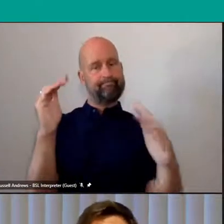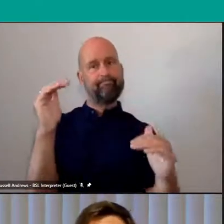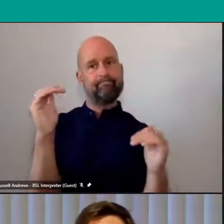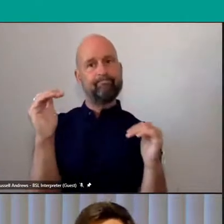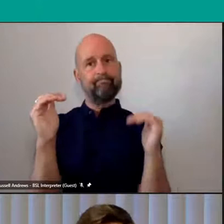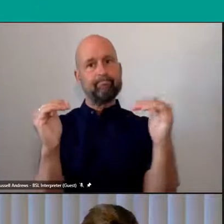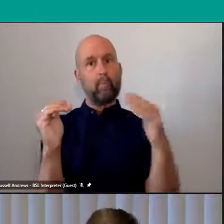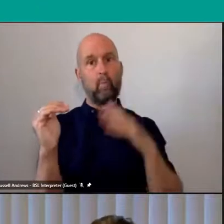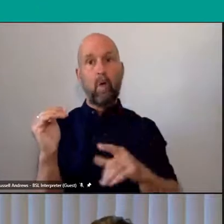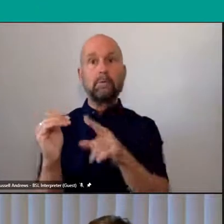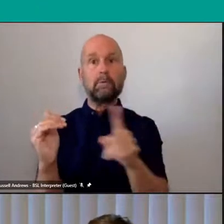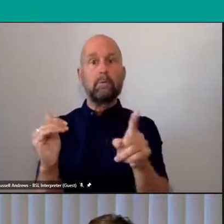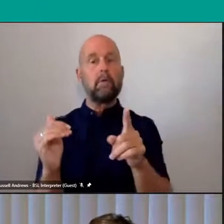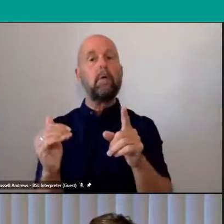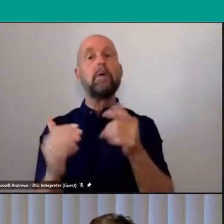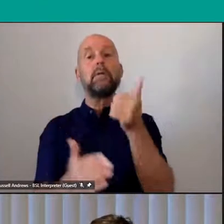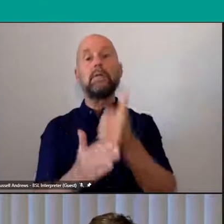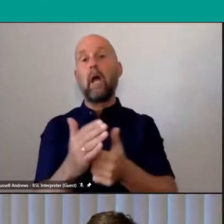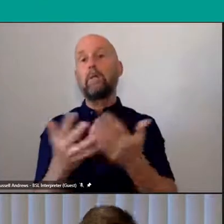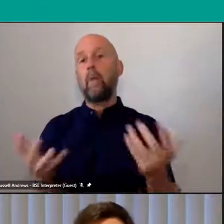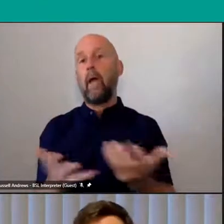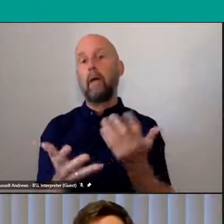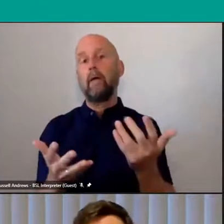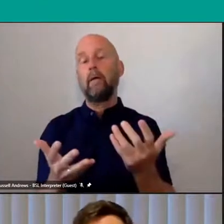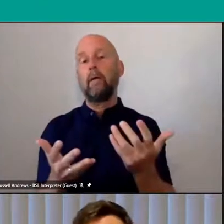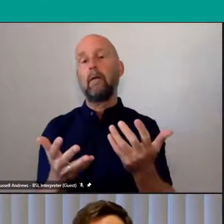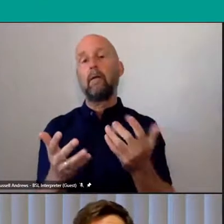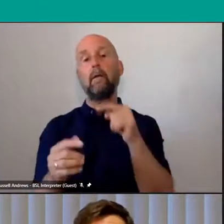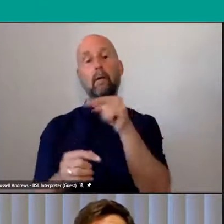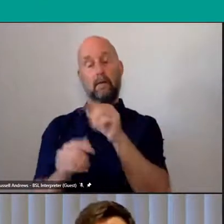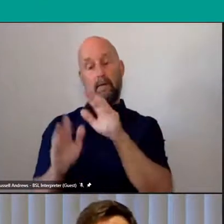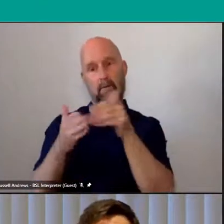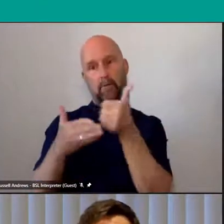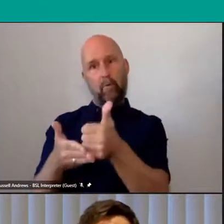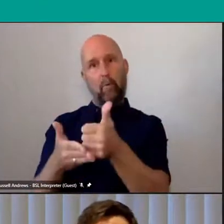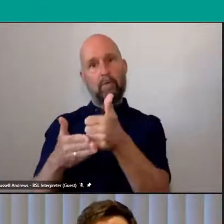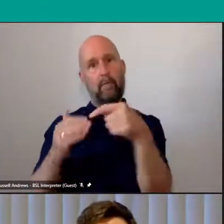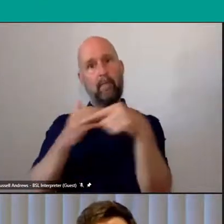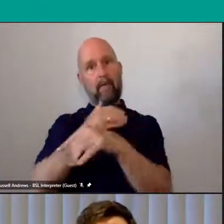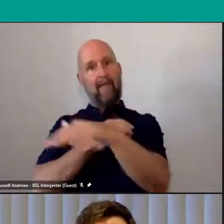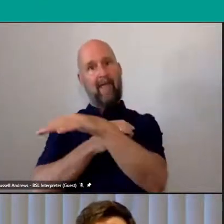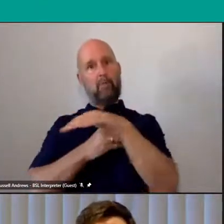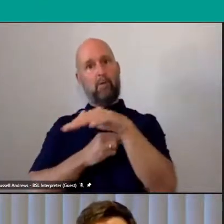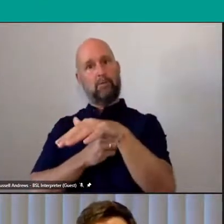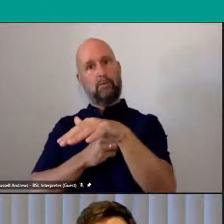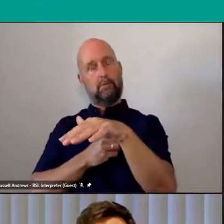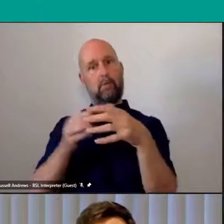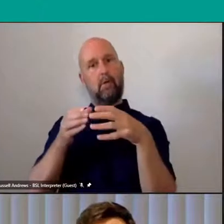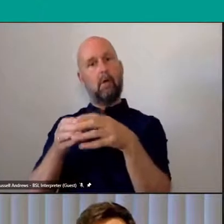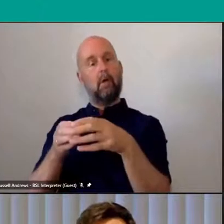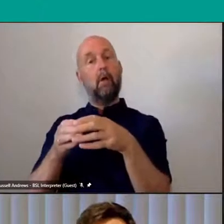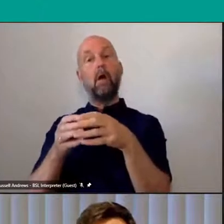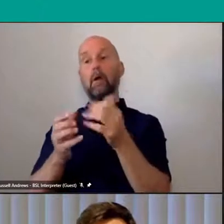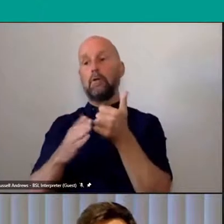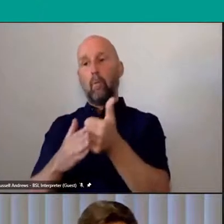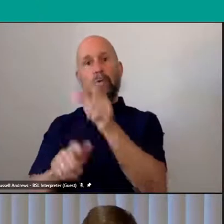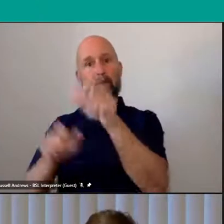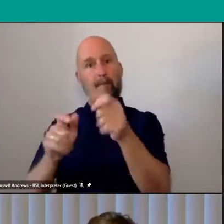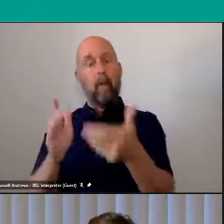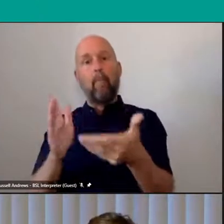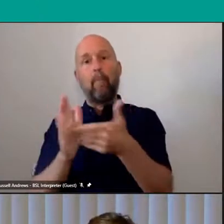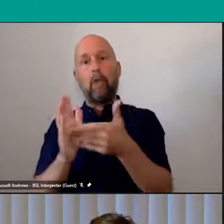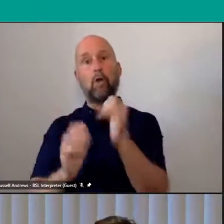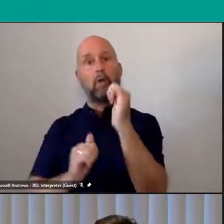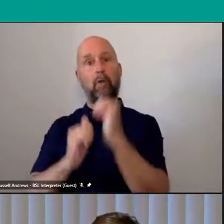credibility starts in the least affluent areas, but it starts with people and not just infrastructure. And it starts